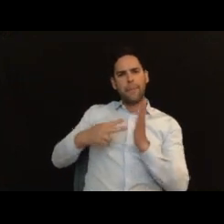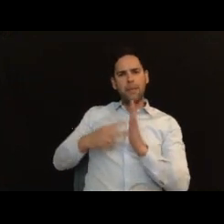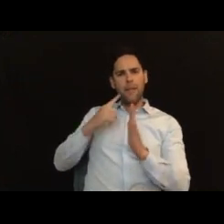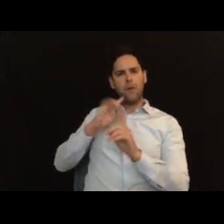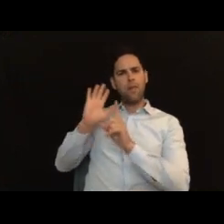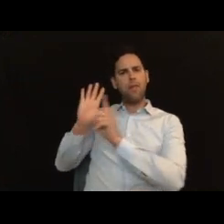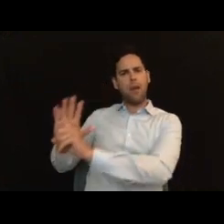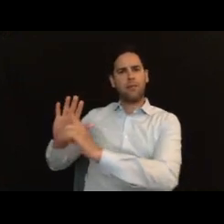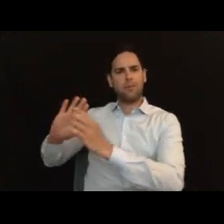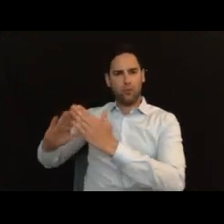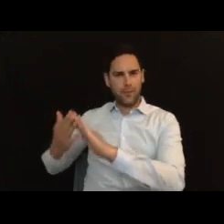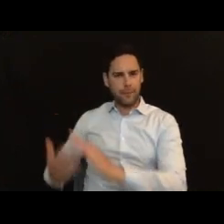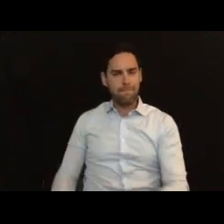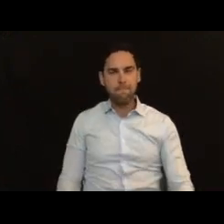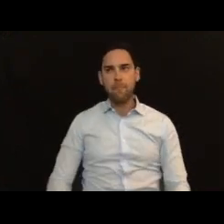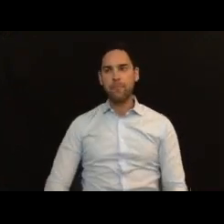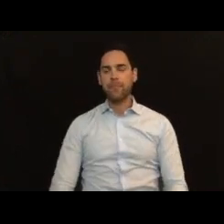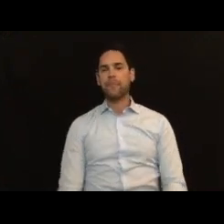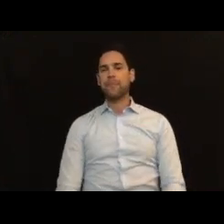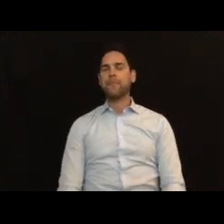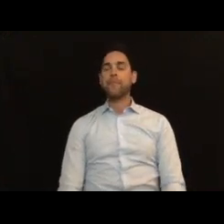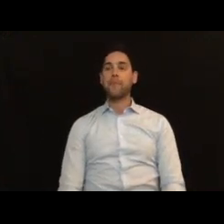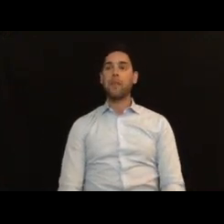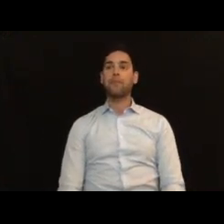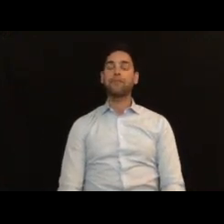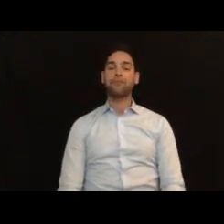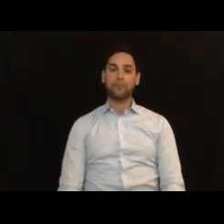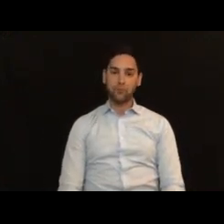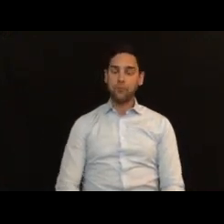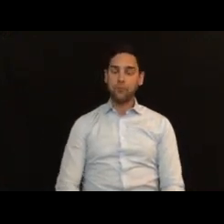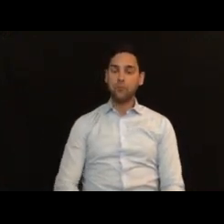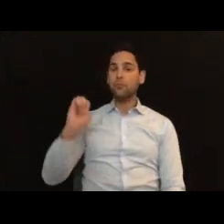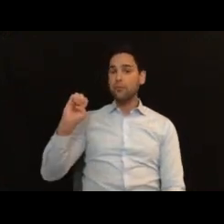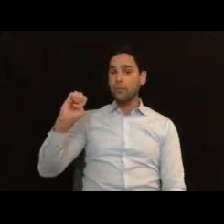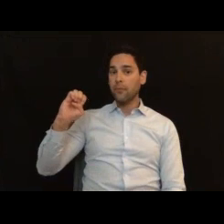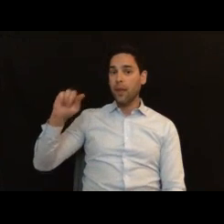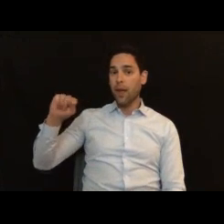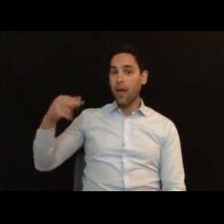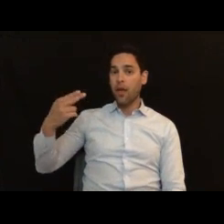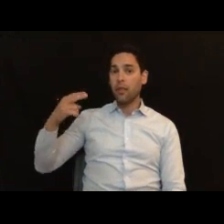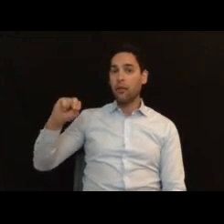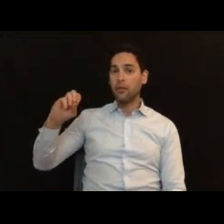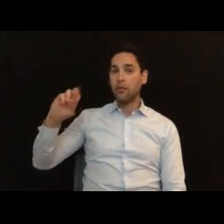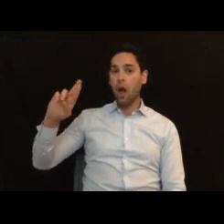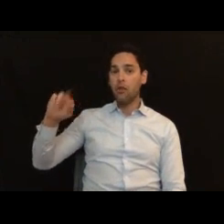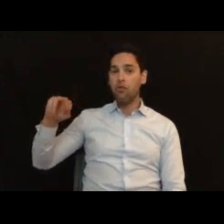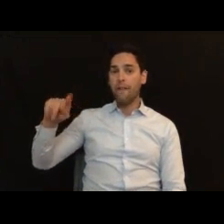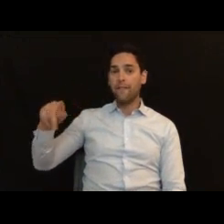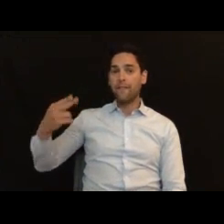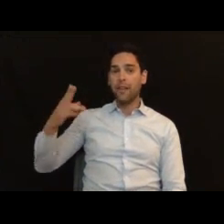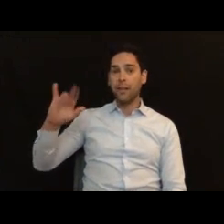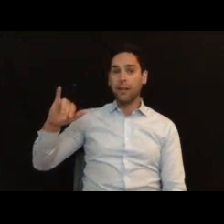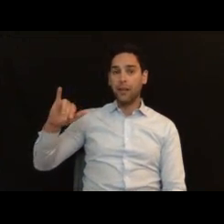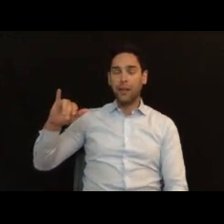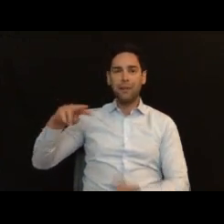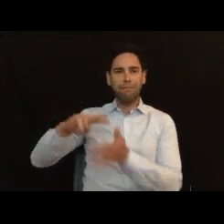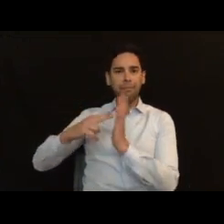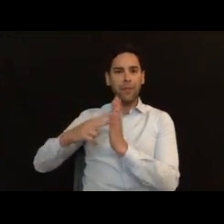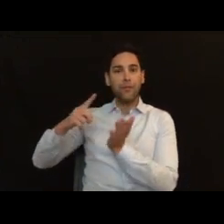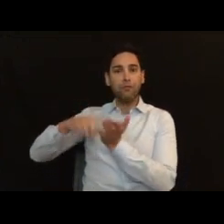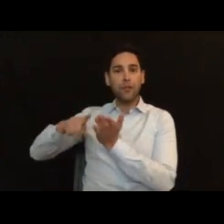So traditionally, ethnography is, a researcher is kind of an outsider. A researcher is not part